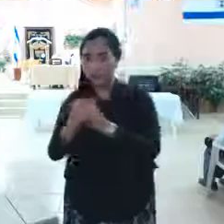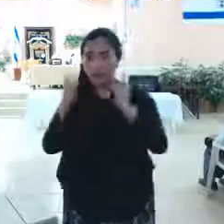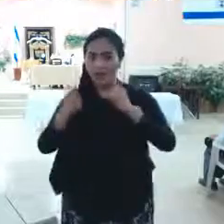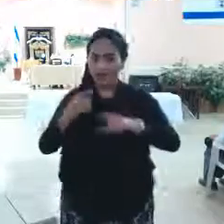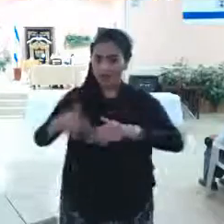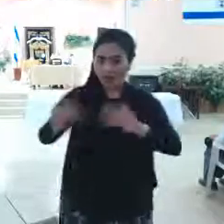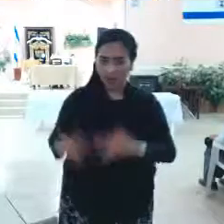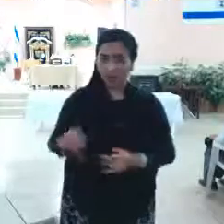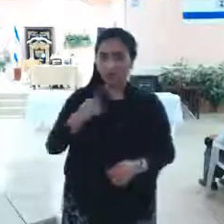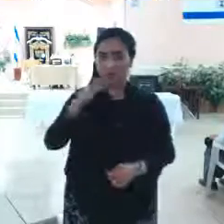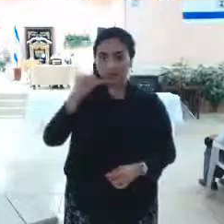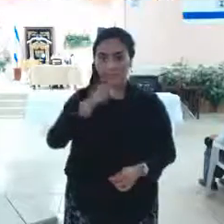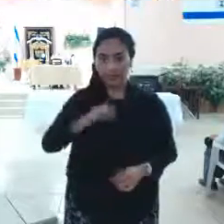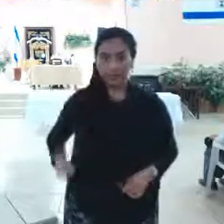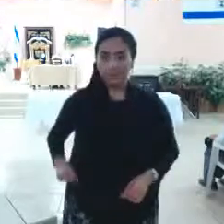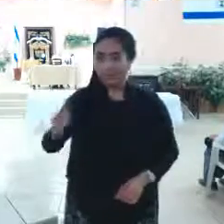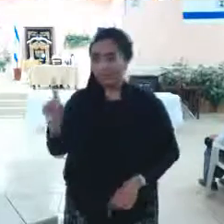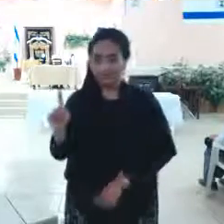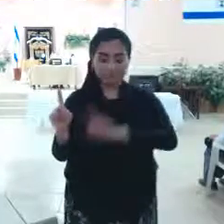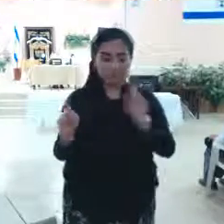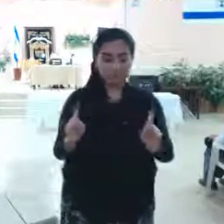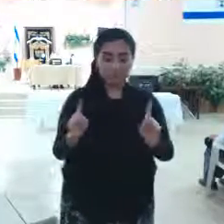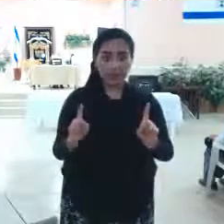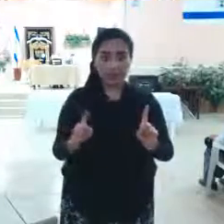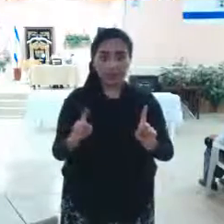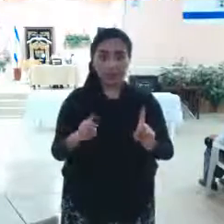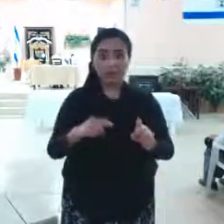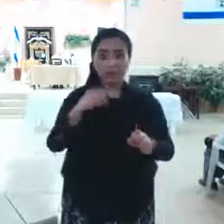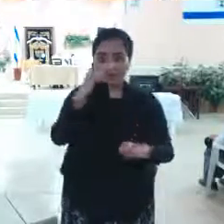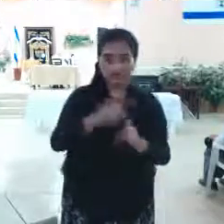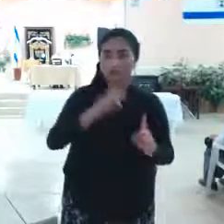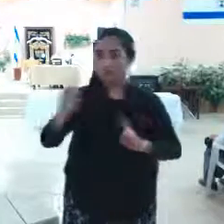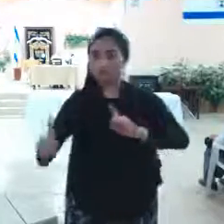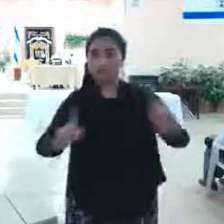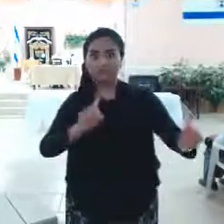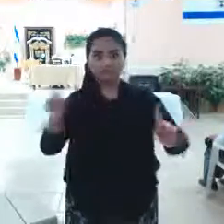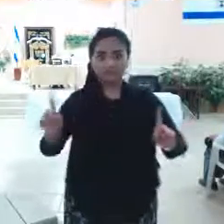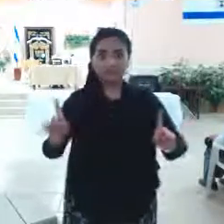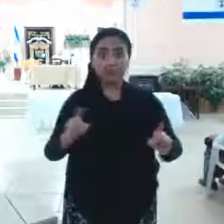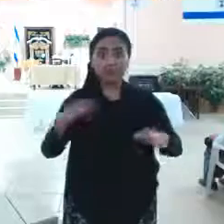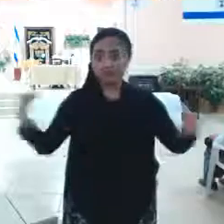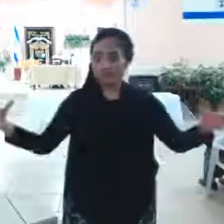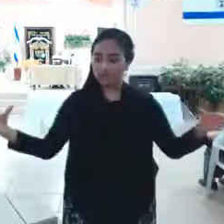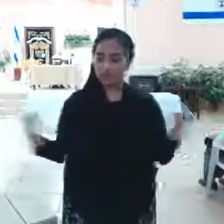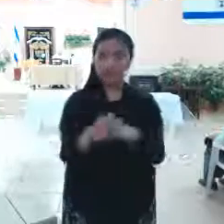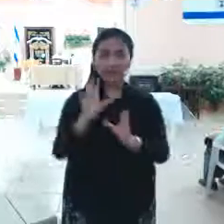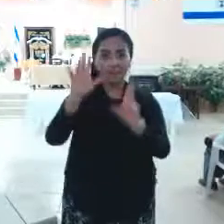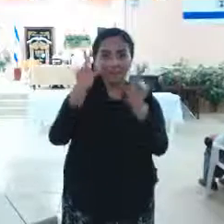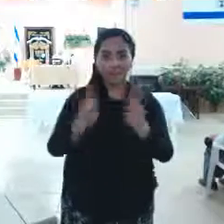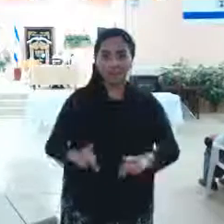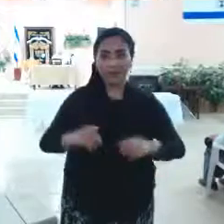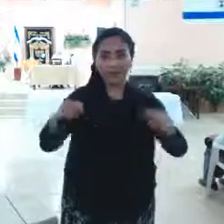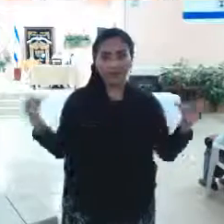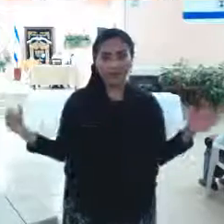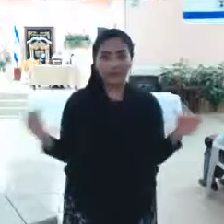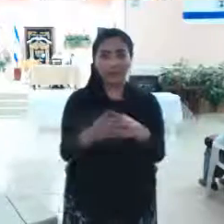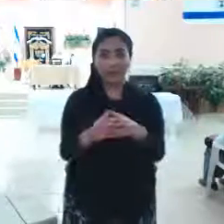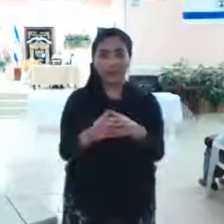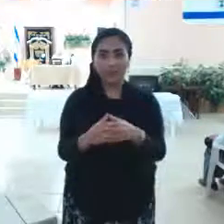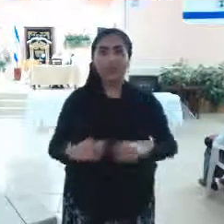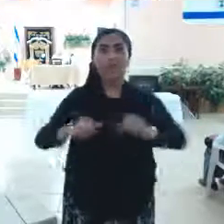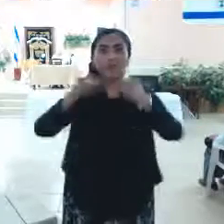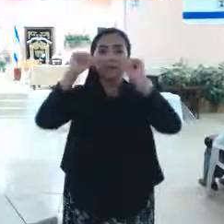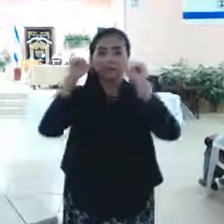good. True praisers is Joshua HaMashiach. Here's another one. Here's a sister. Here's another one. He puts these people